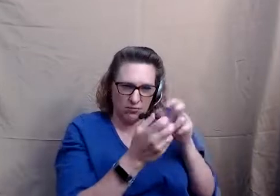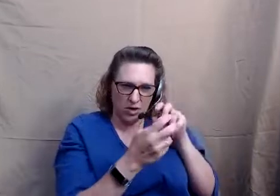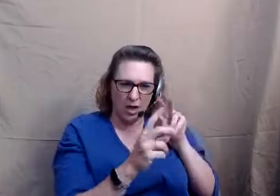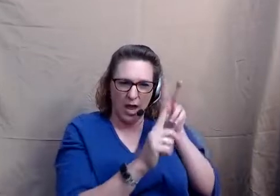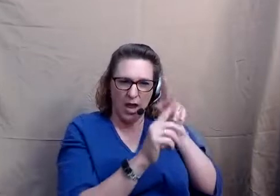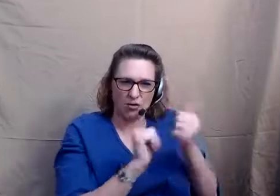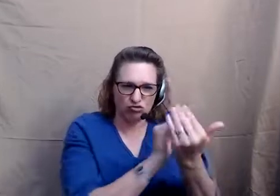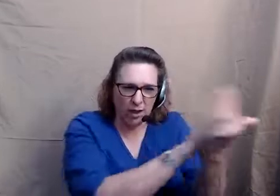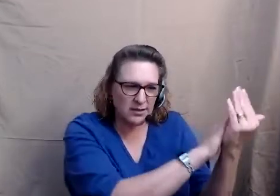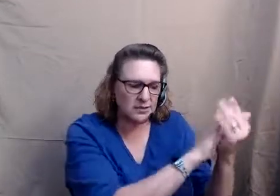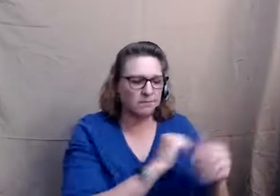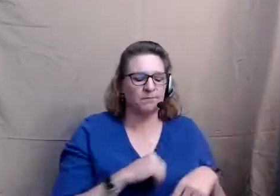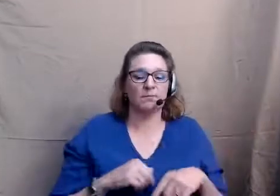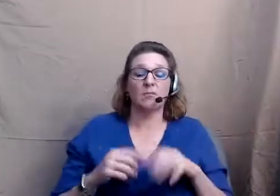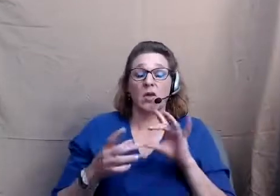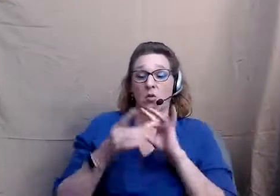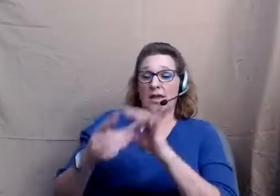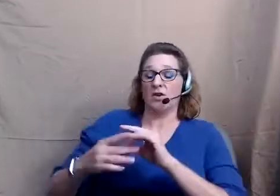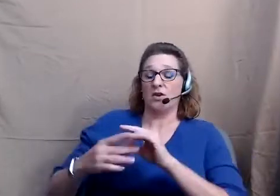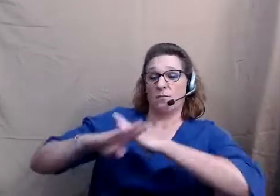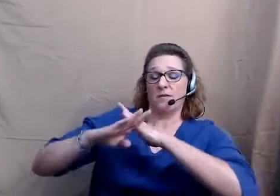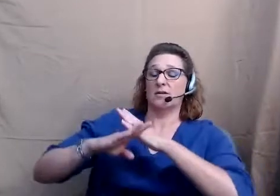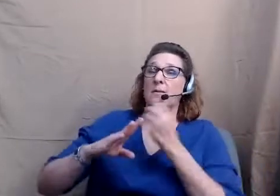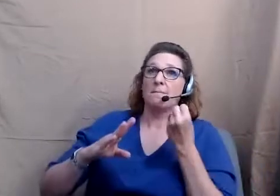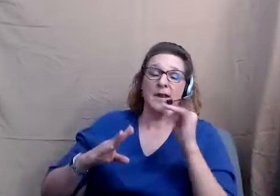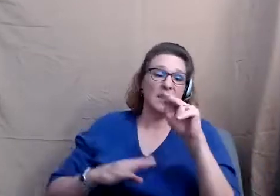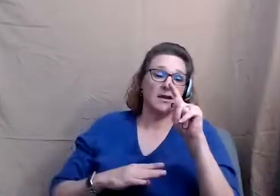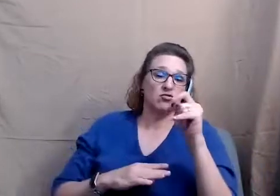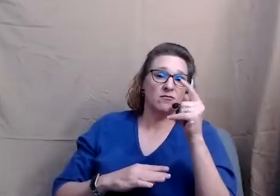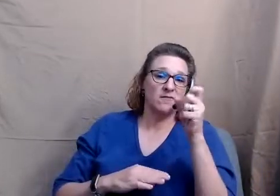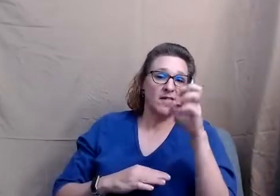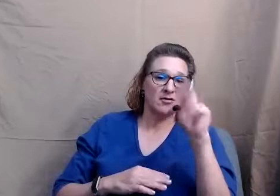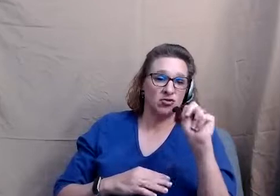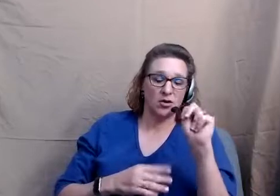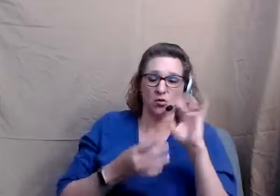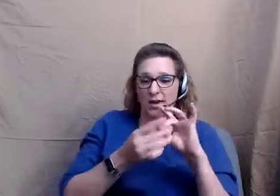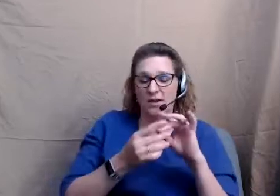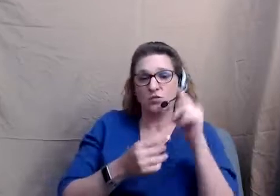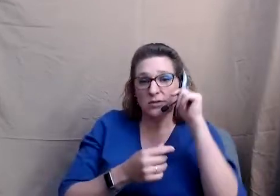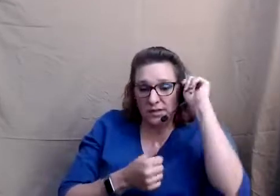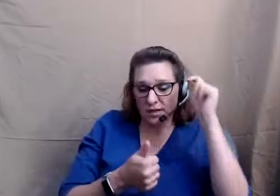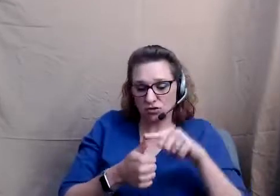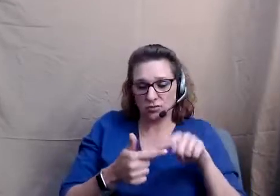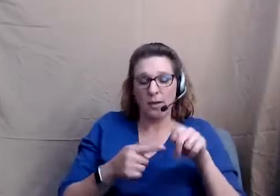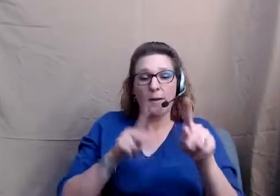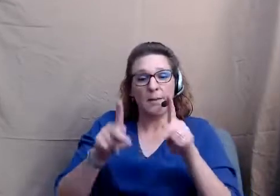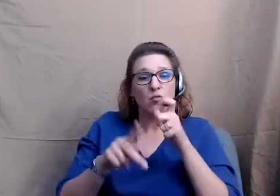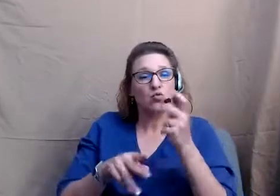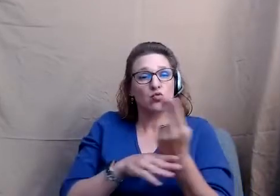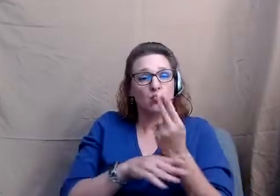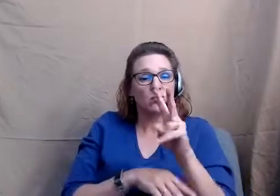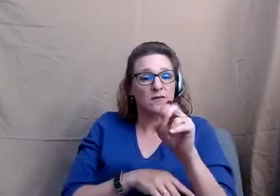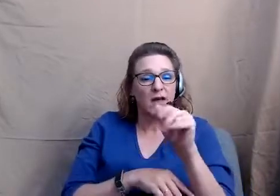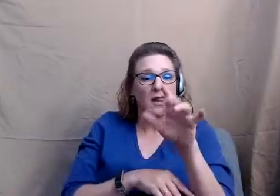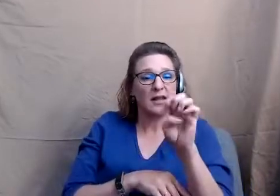of prevention, there are all kinds of interventions with adolescents, with people who use violence that are working, that